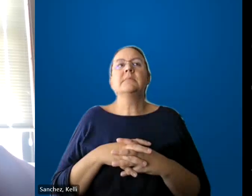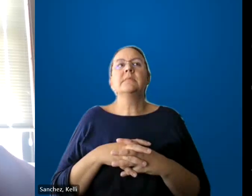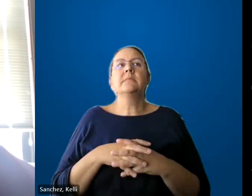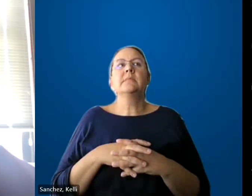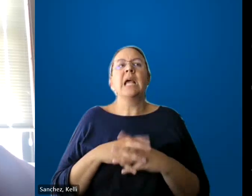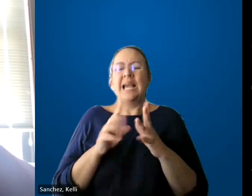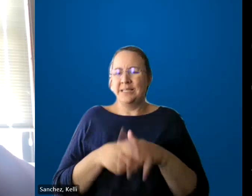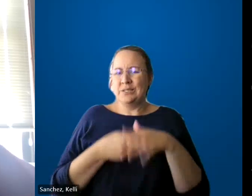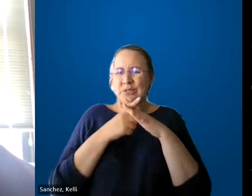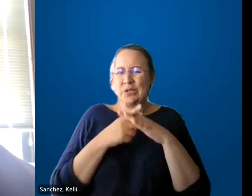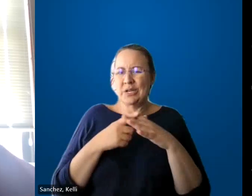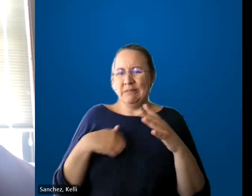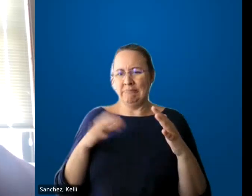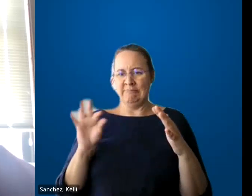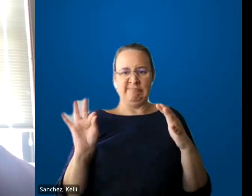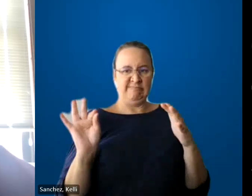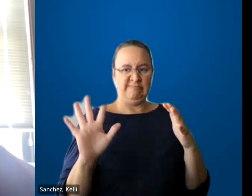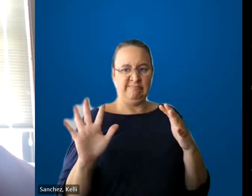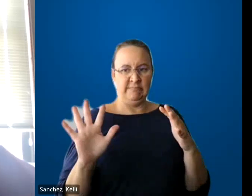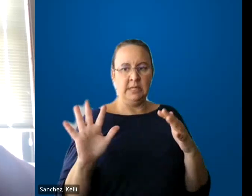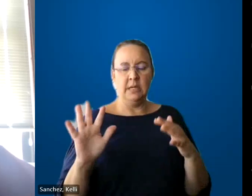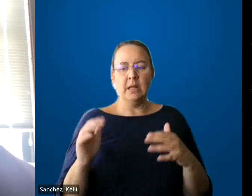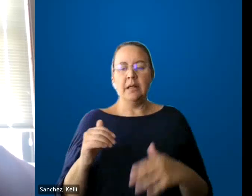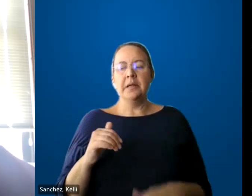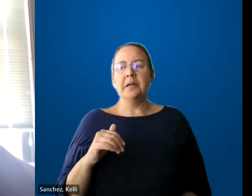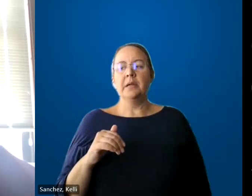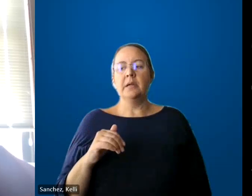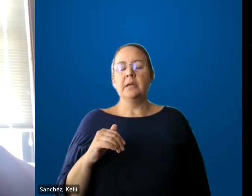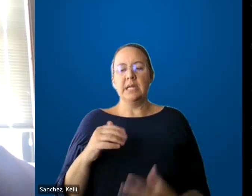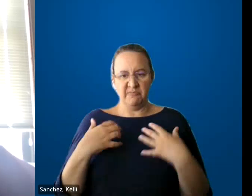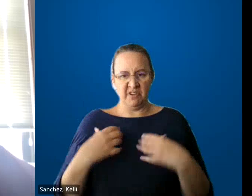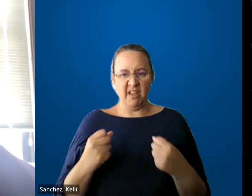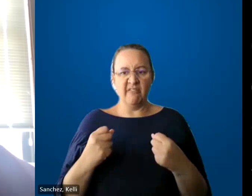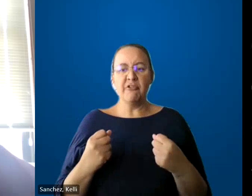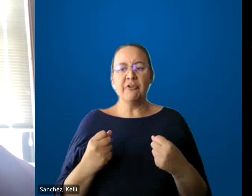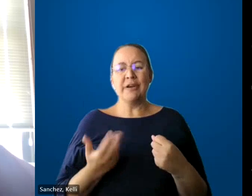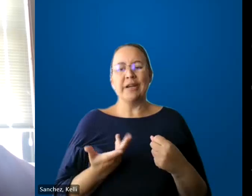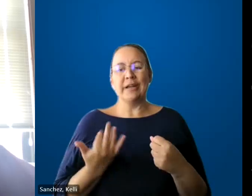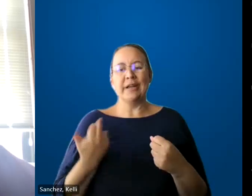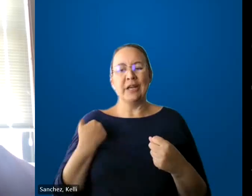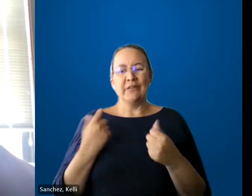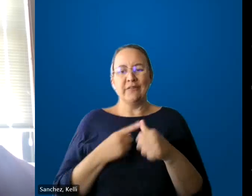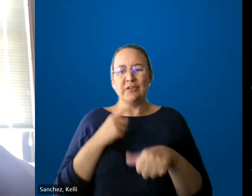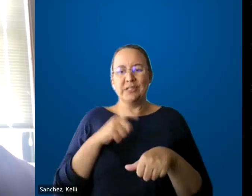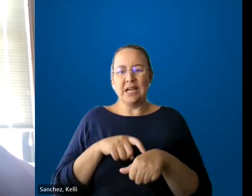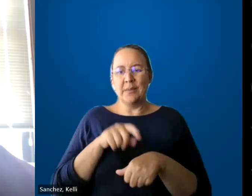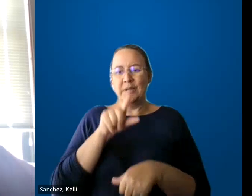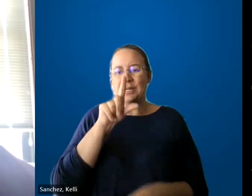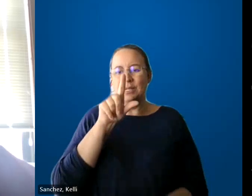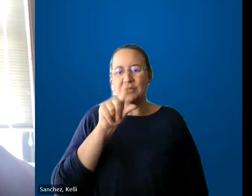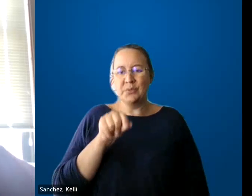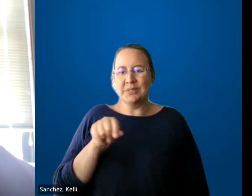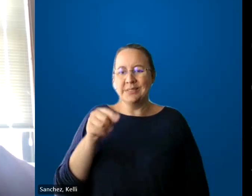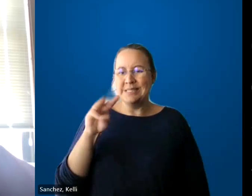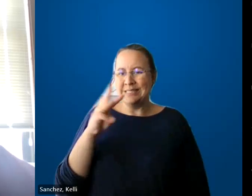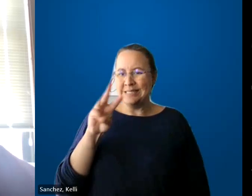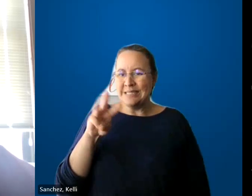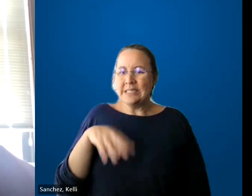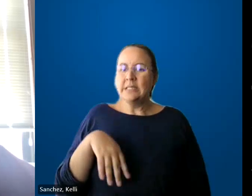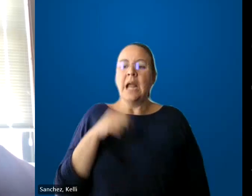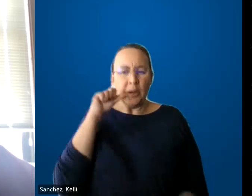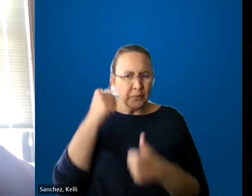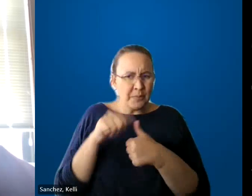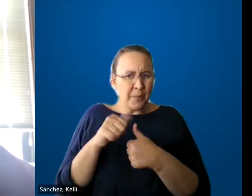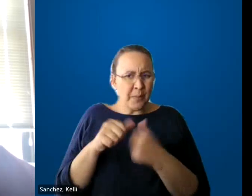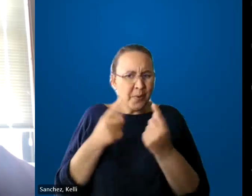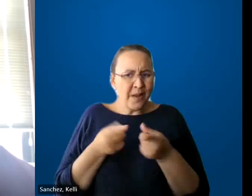little tidbit, like I started coming into recovery for the first time in 2016, and I remember